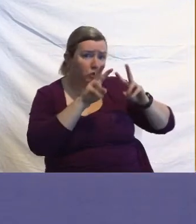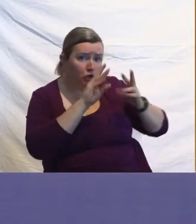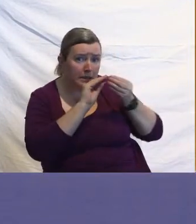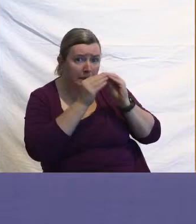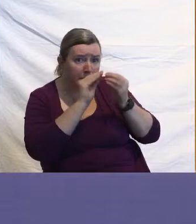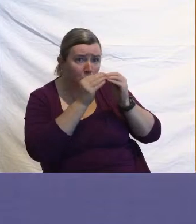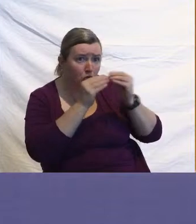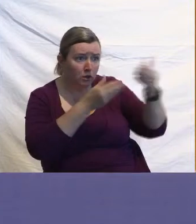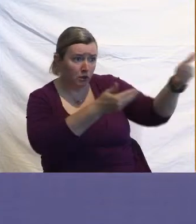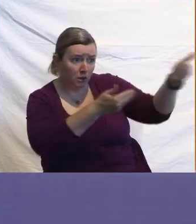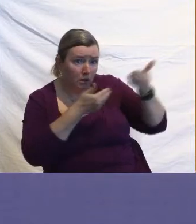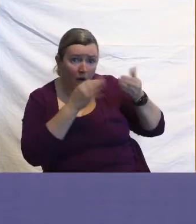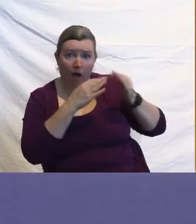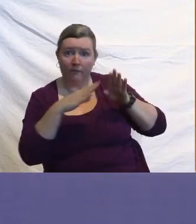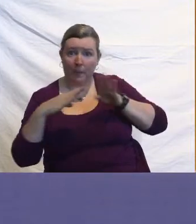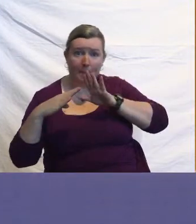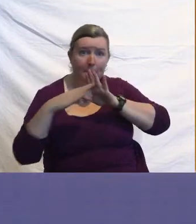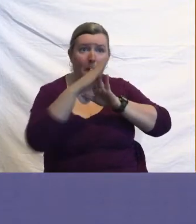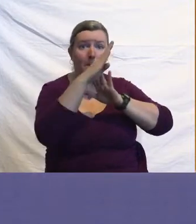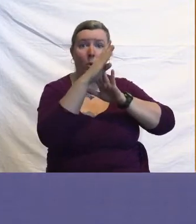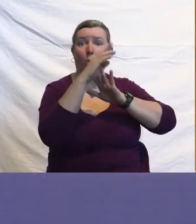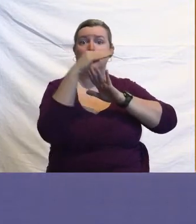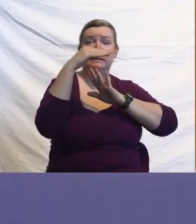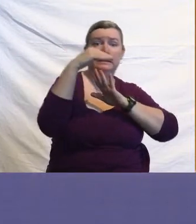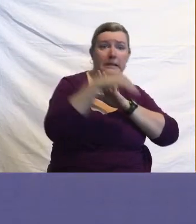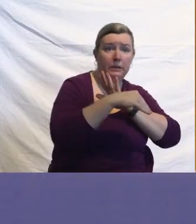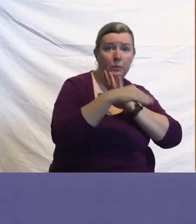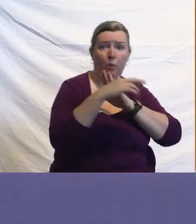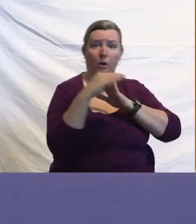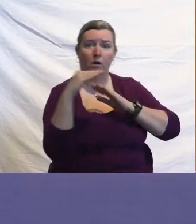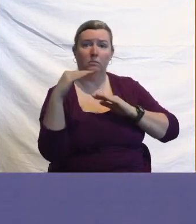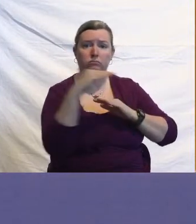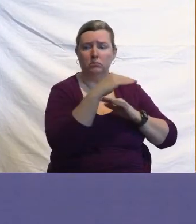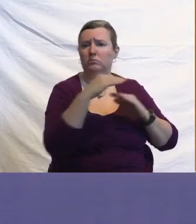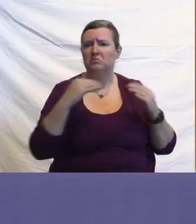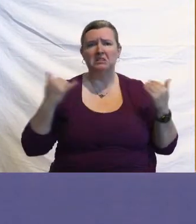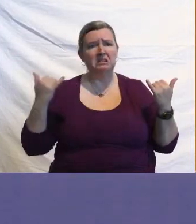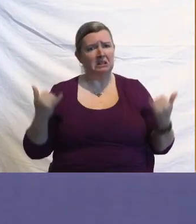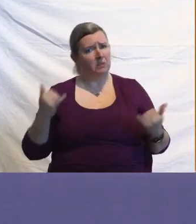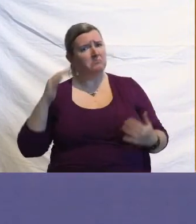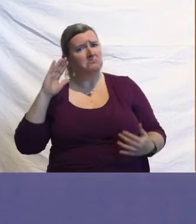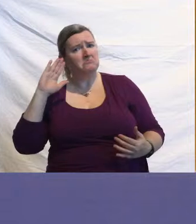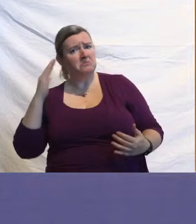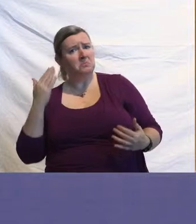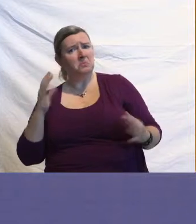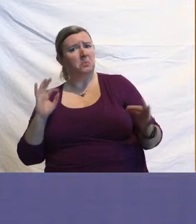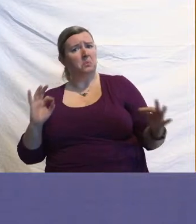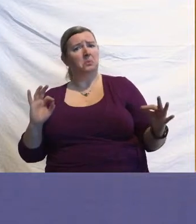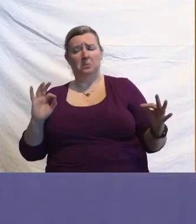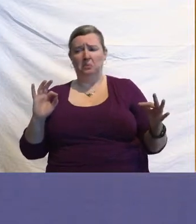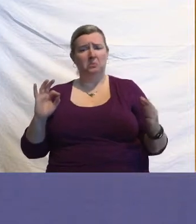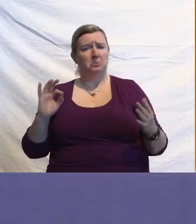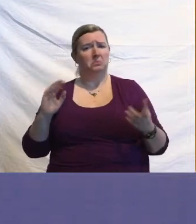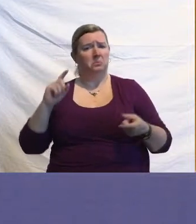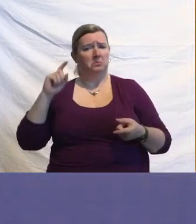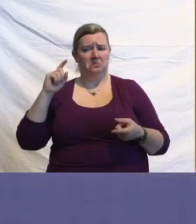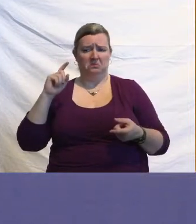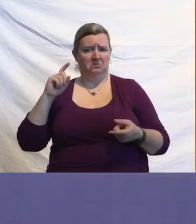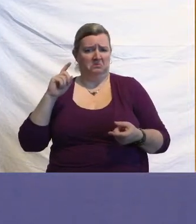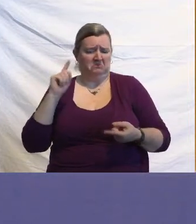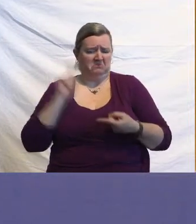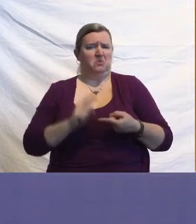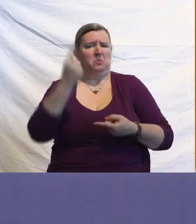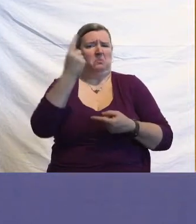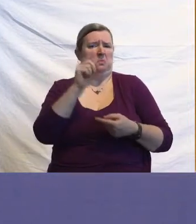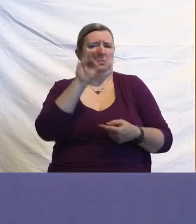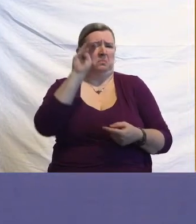for major announcements. As things are currently progressing, we are confident in being able to meet once a week. And as always, the